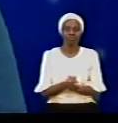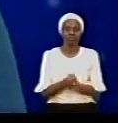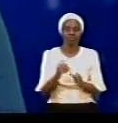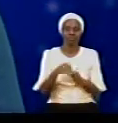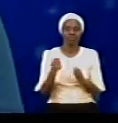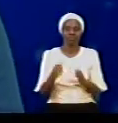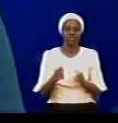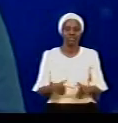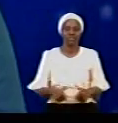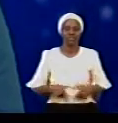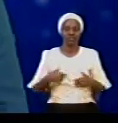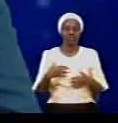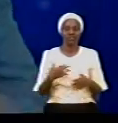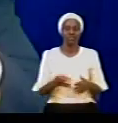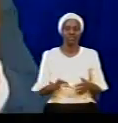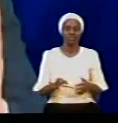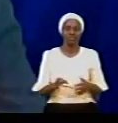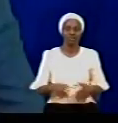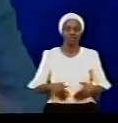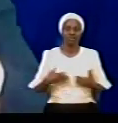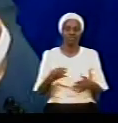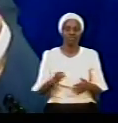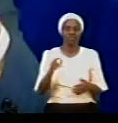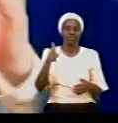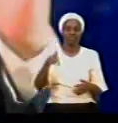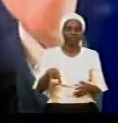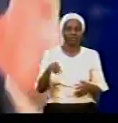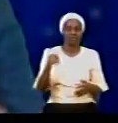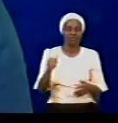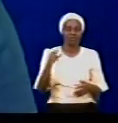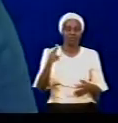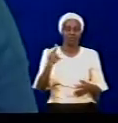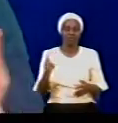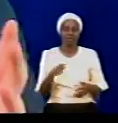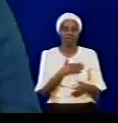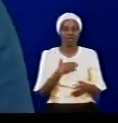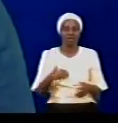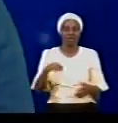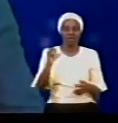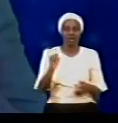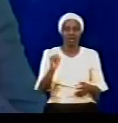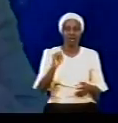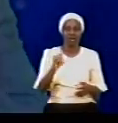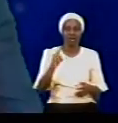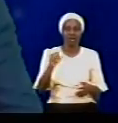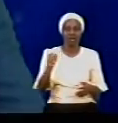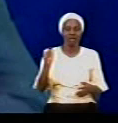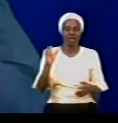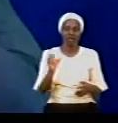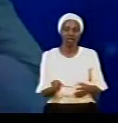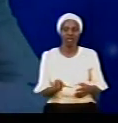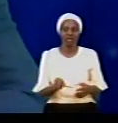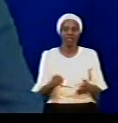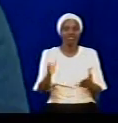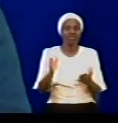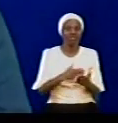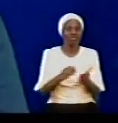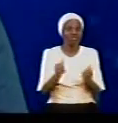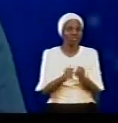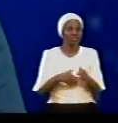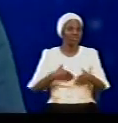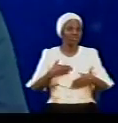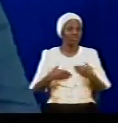them songs in the night. They sang with joy, and they sang with their hearts uplifted high. And these songs produce